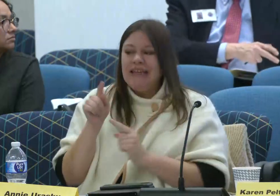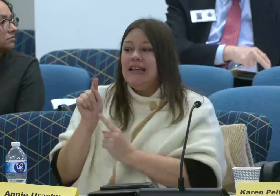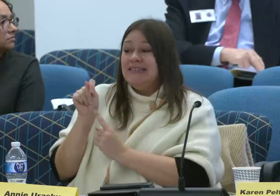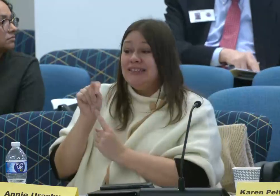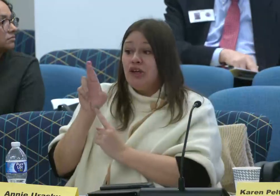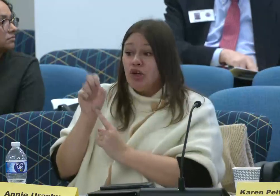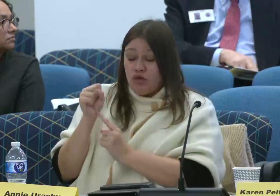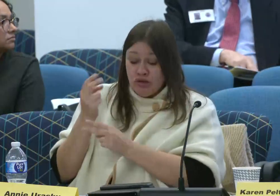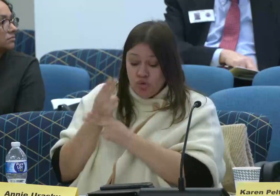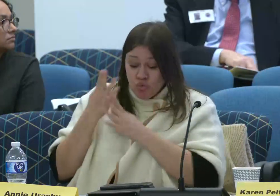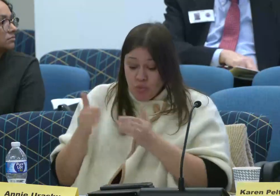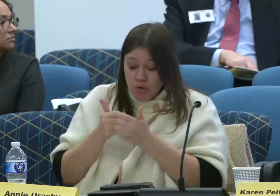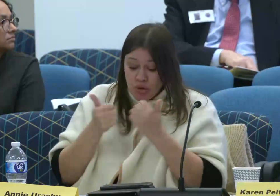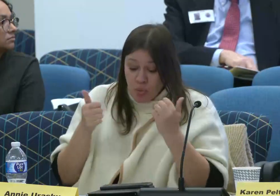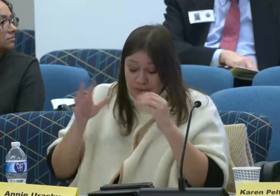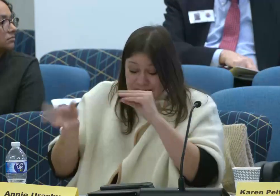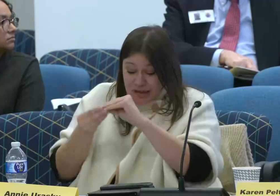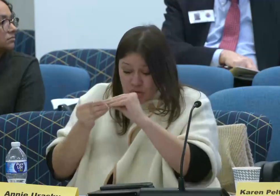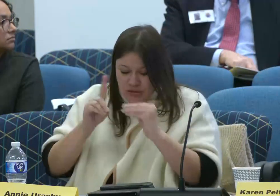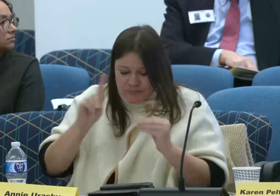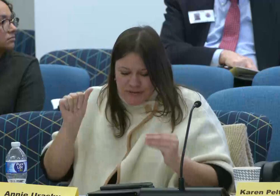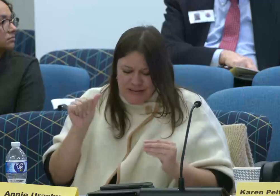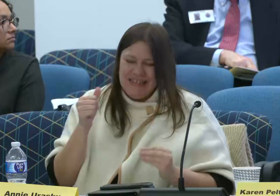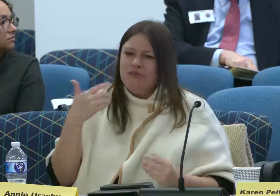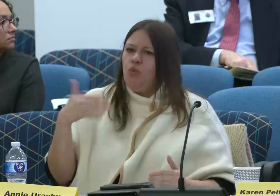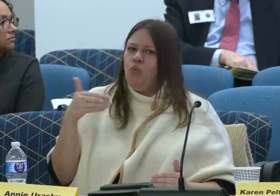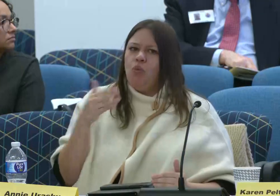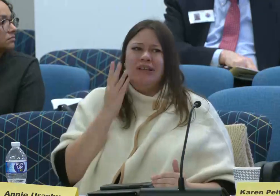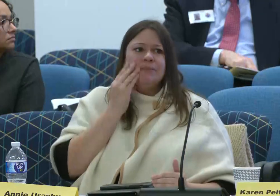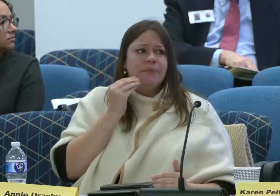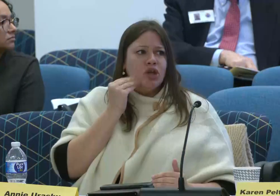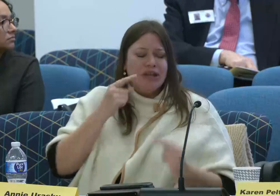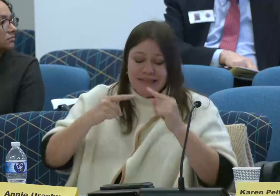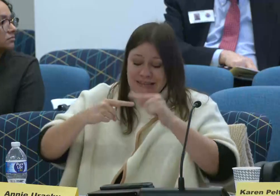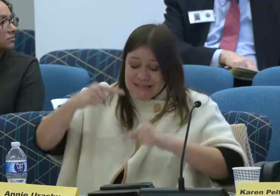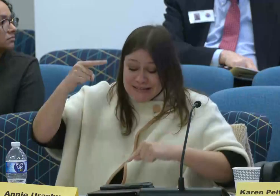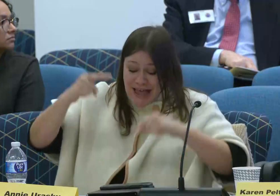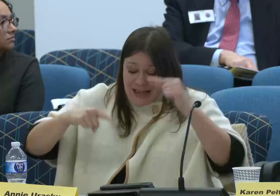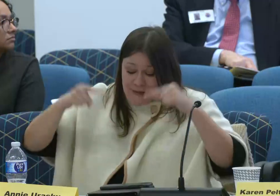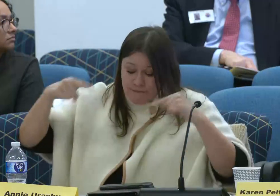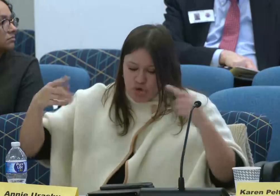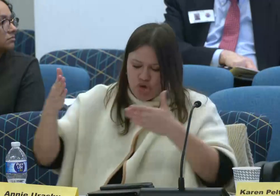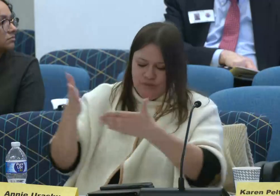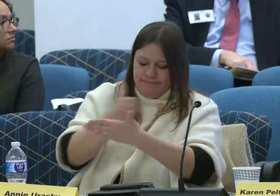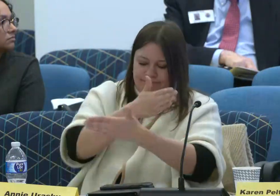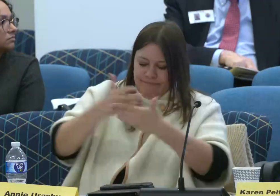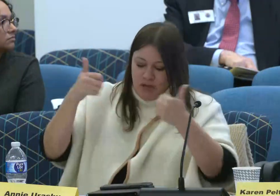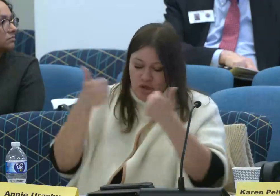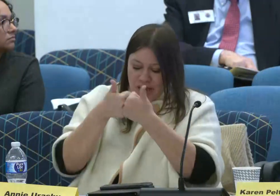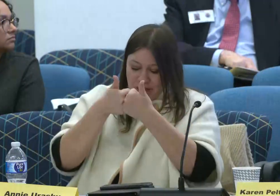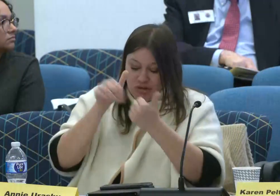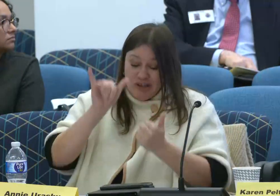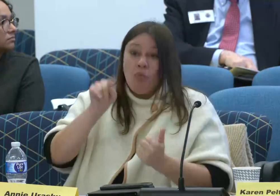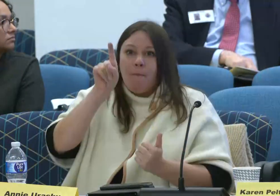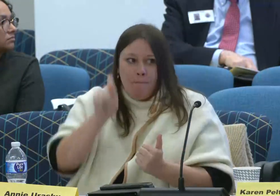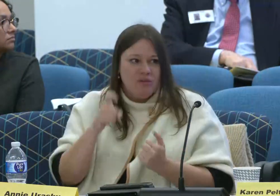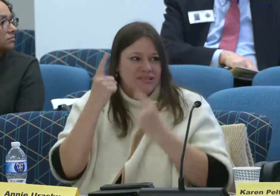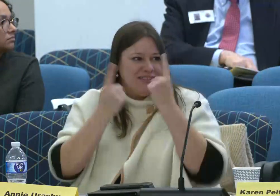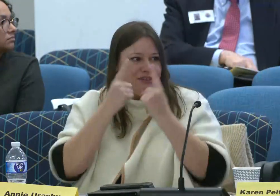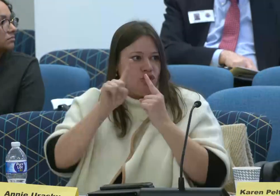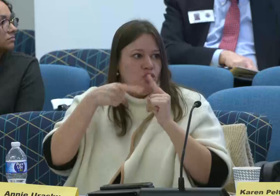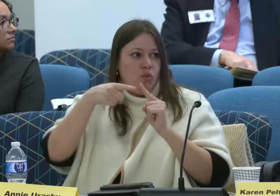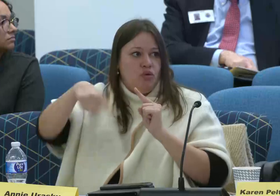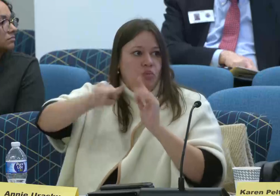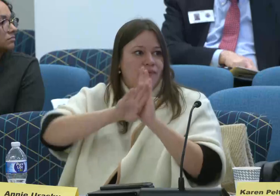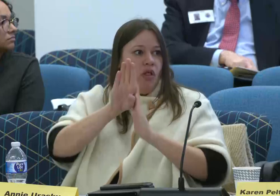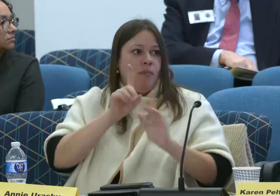and sharing the type of various relay services and consumers with additional disabilities. So their experiences are very diverse and have a